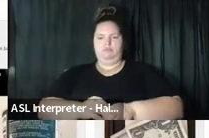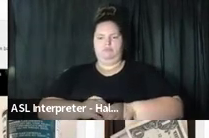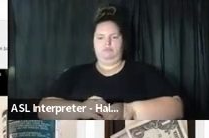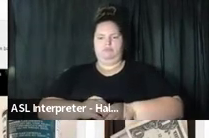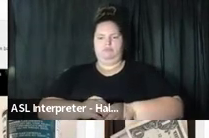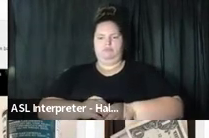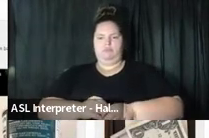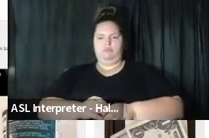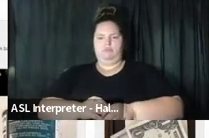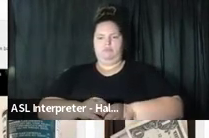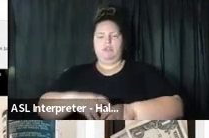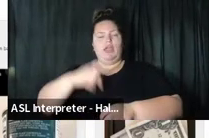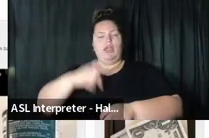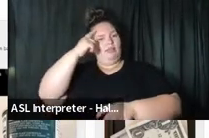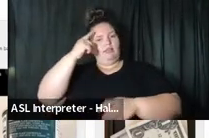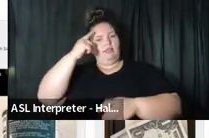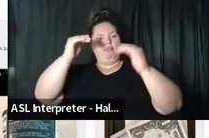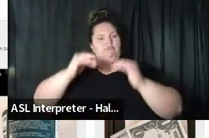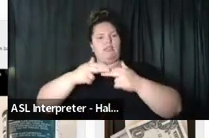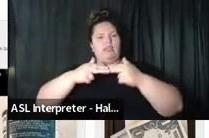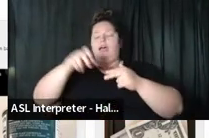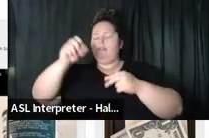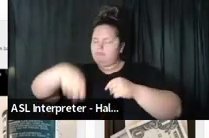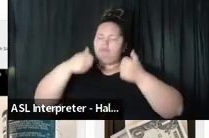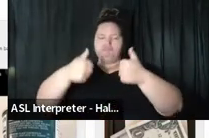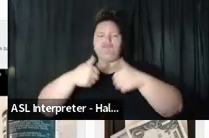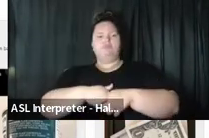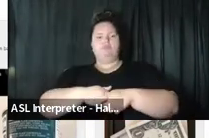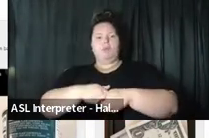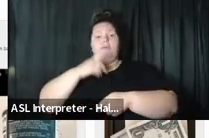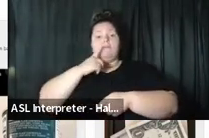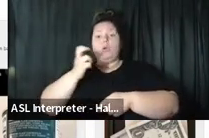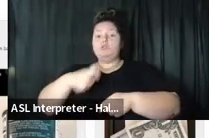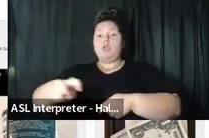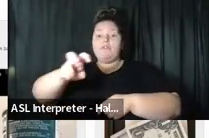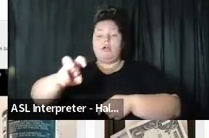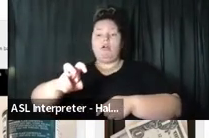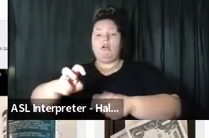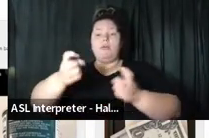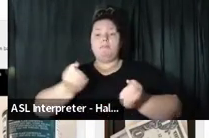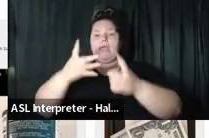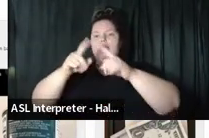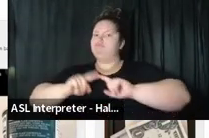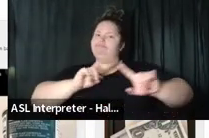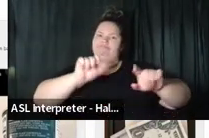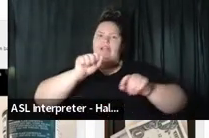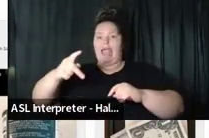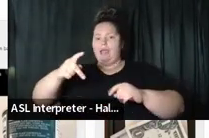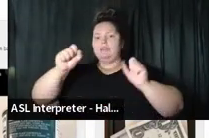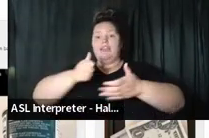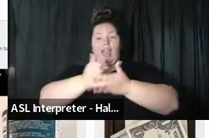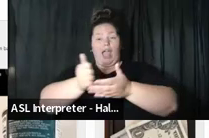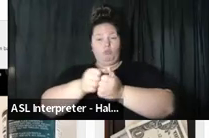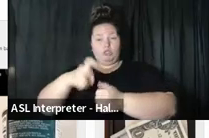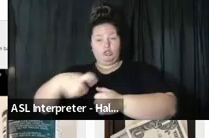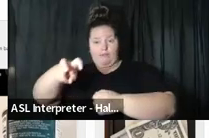I think we're good to go to the next slide, yeah. As for travel, there are a lot of different apps that can help with travel.